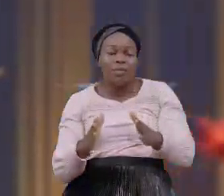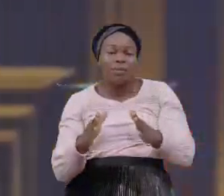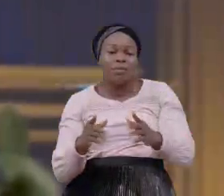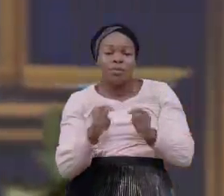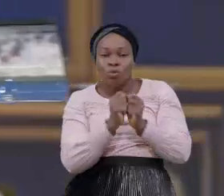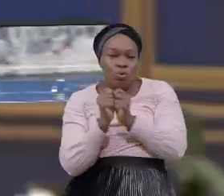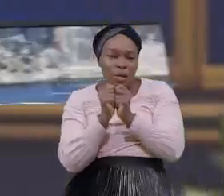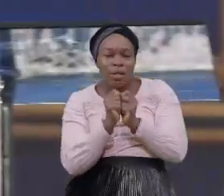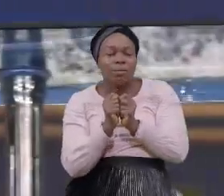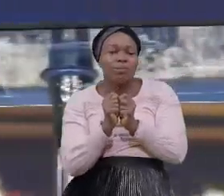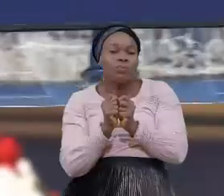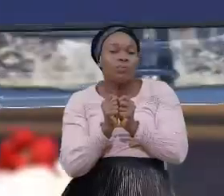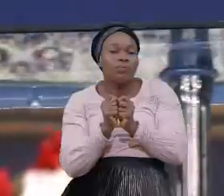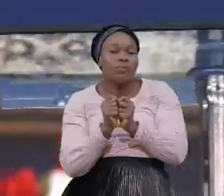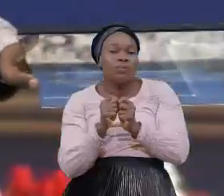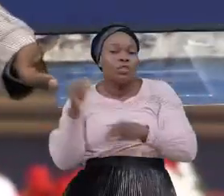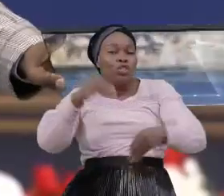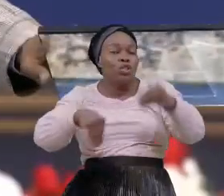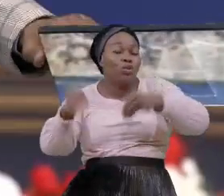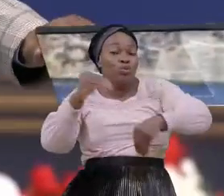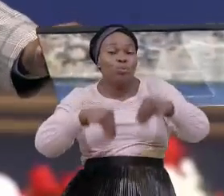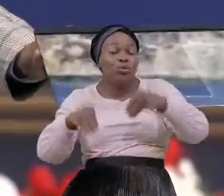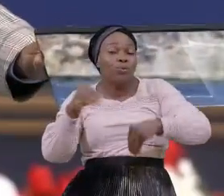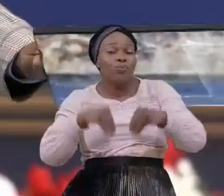A contribution